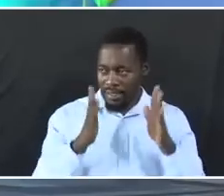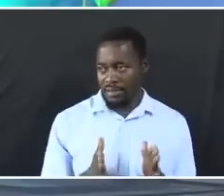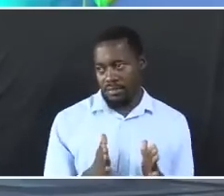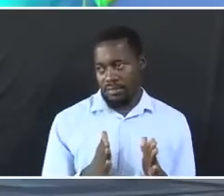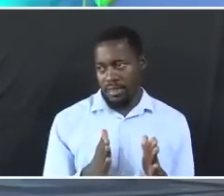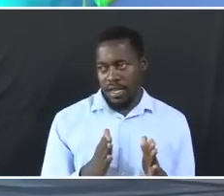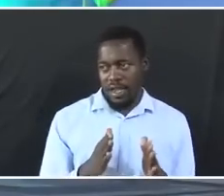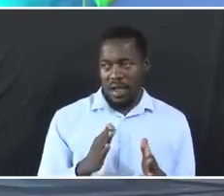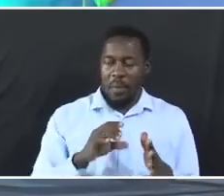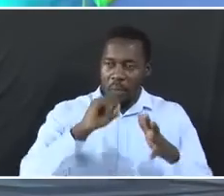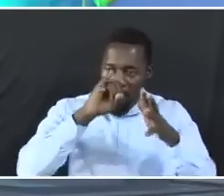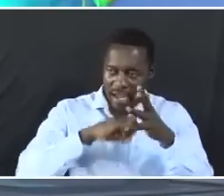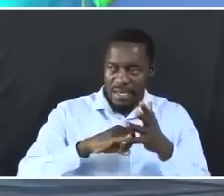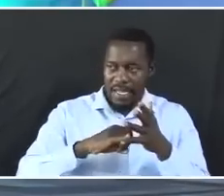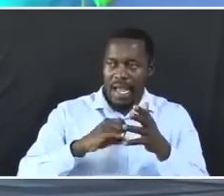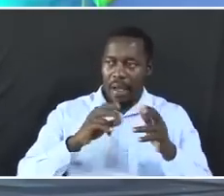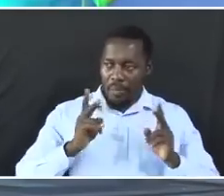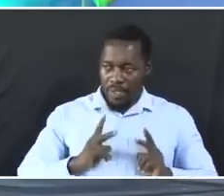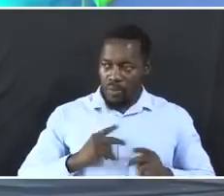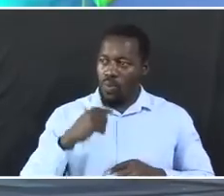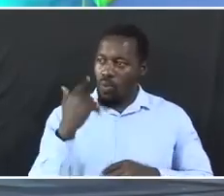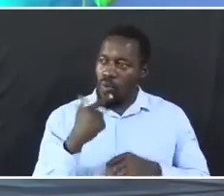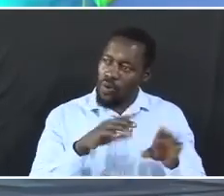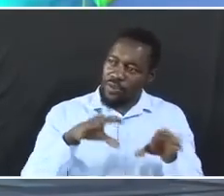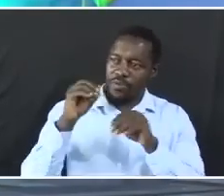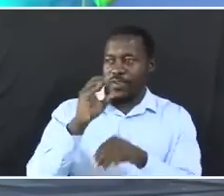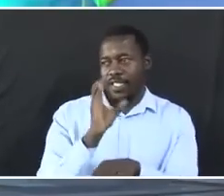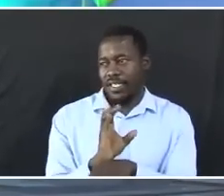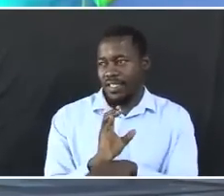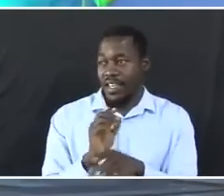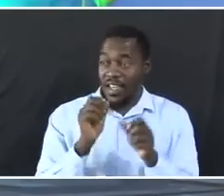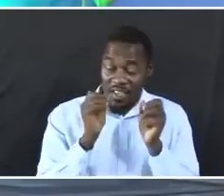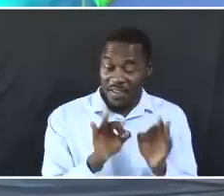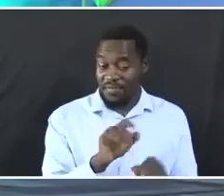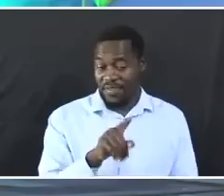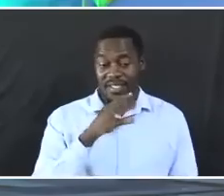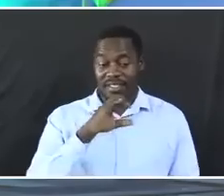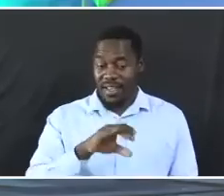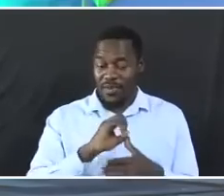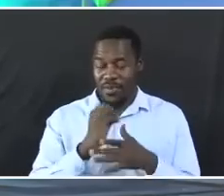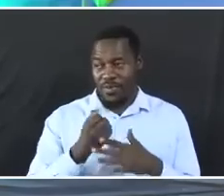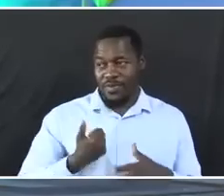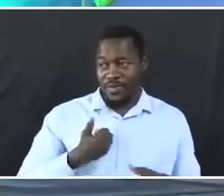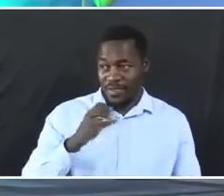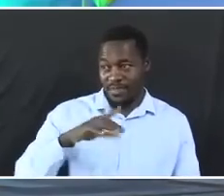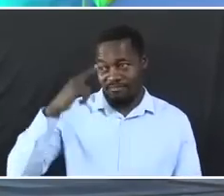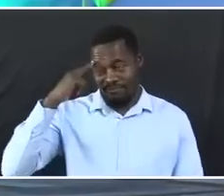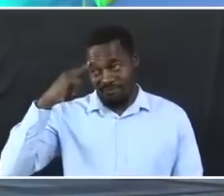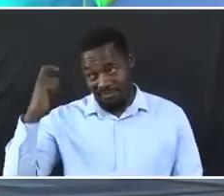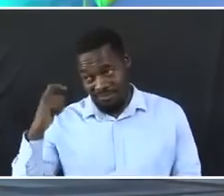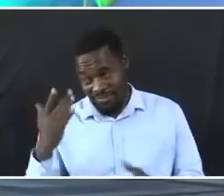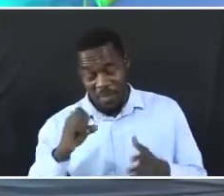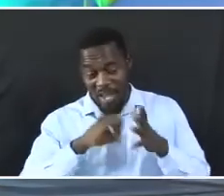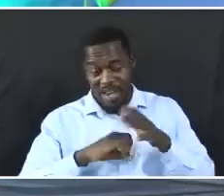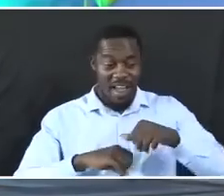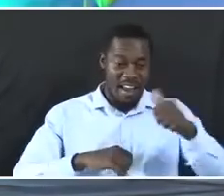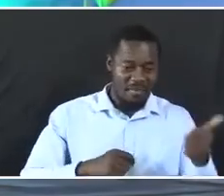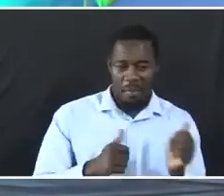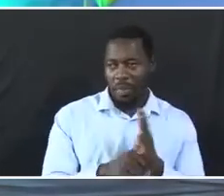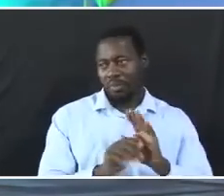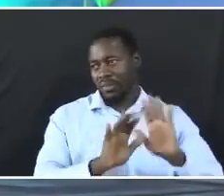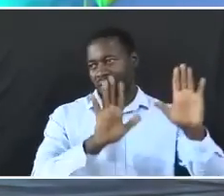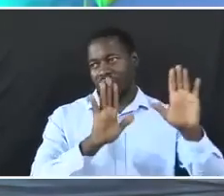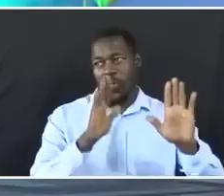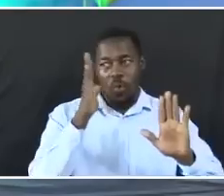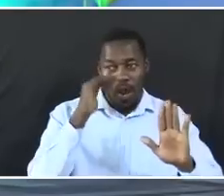Until it doesn't work, and I'm good at that. This is my niece. Just go on some fasting. I tell